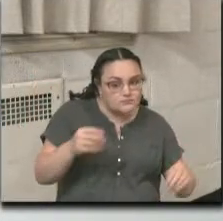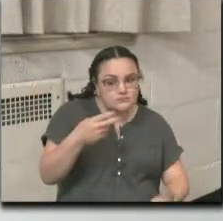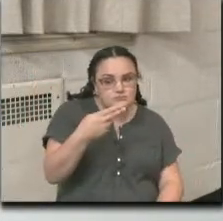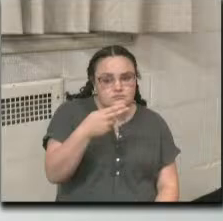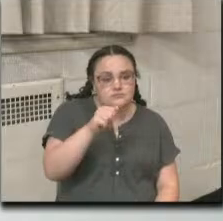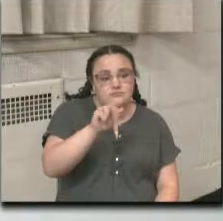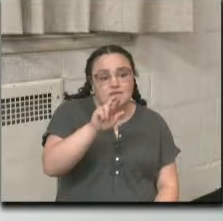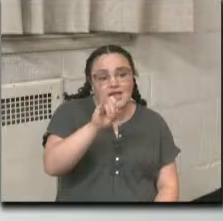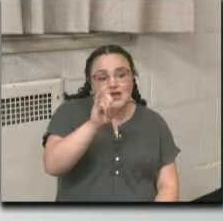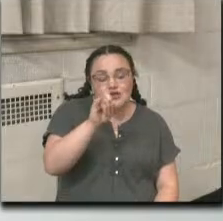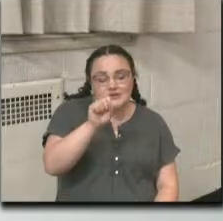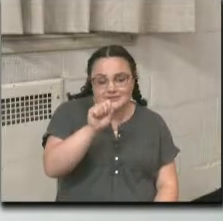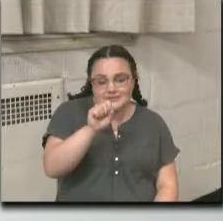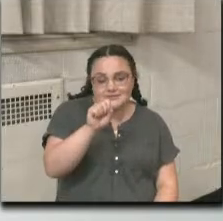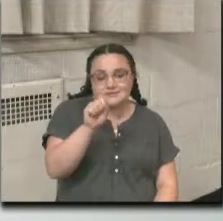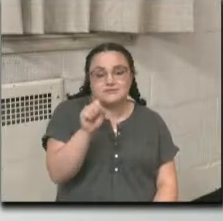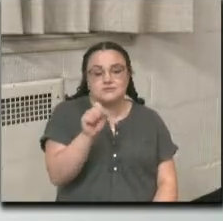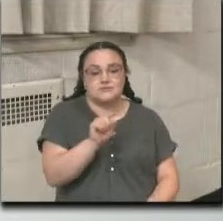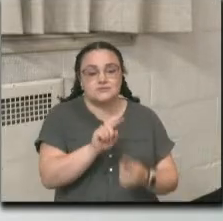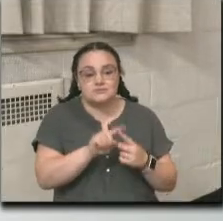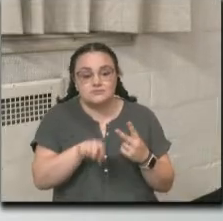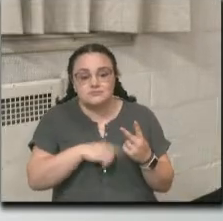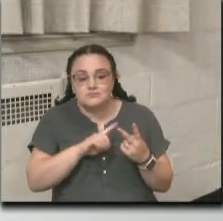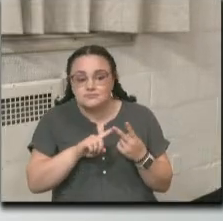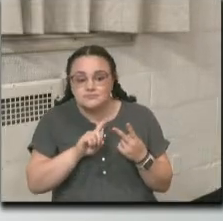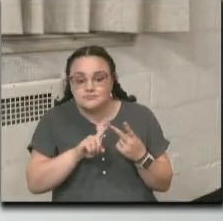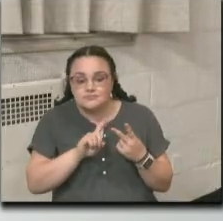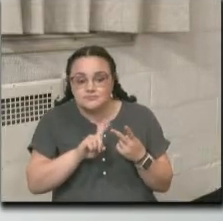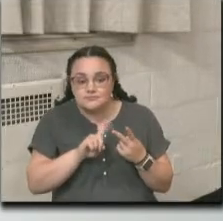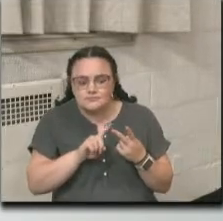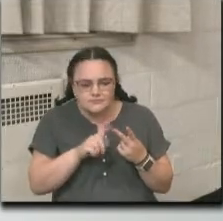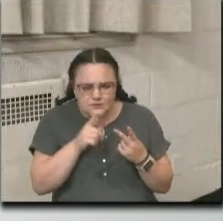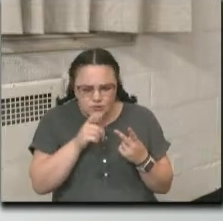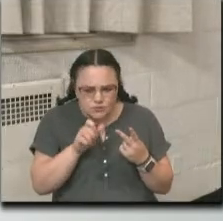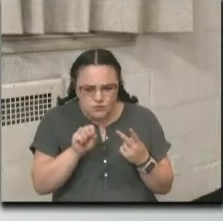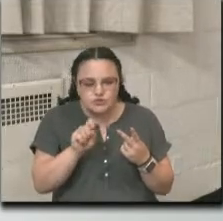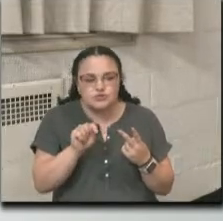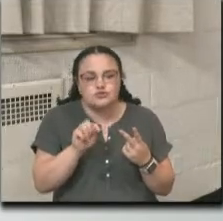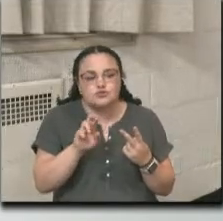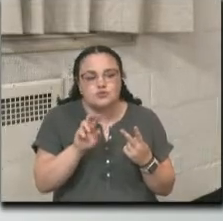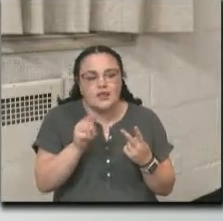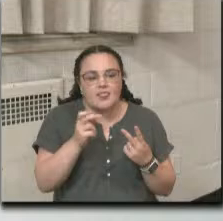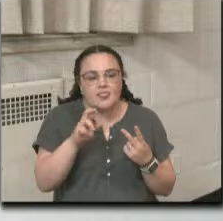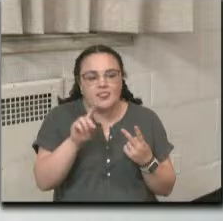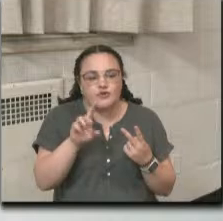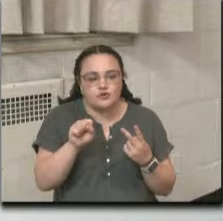Board Member Harris and Board Member, who's the strongest? Harris.